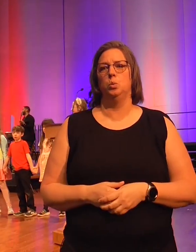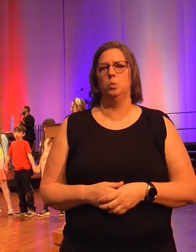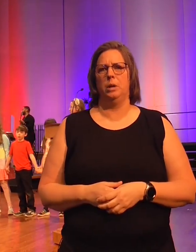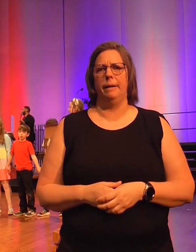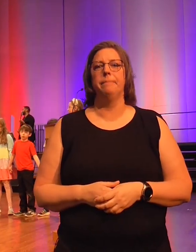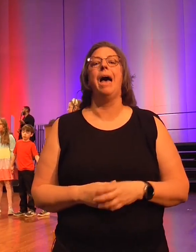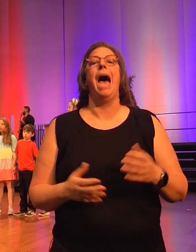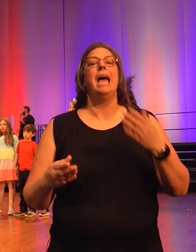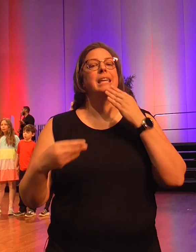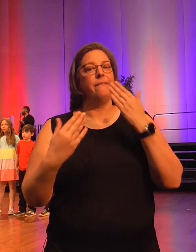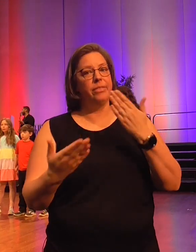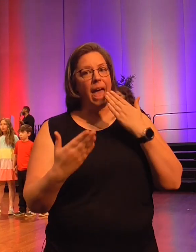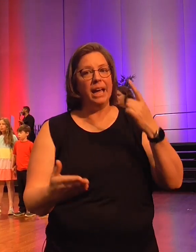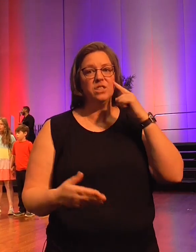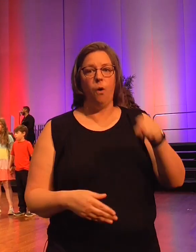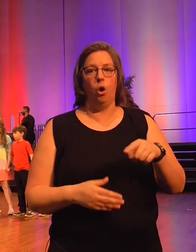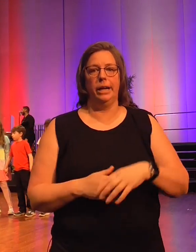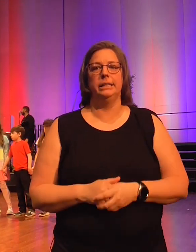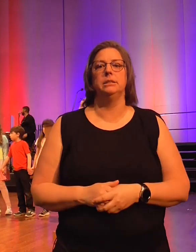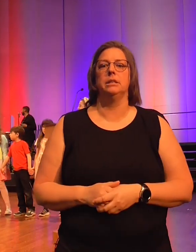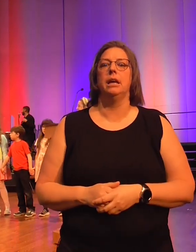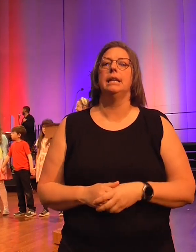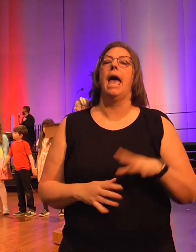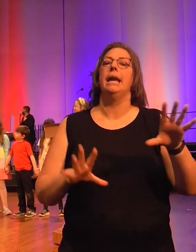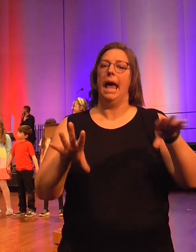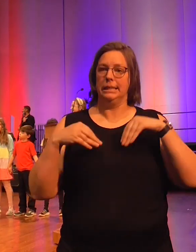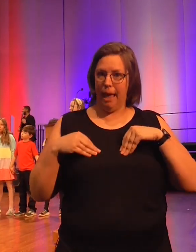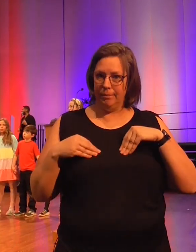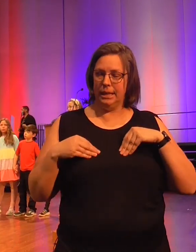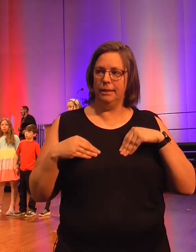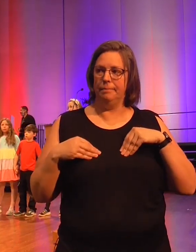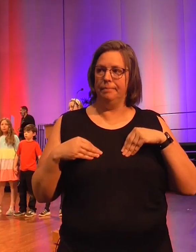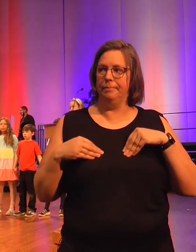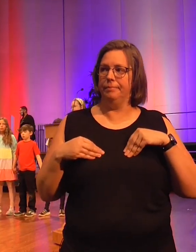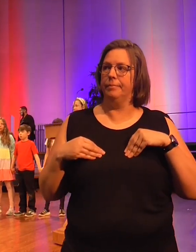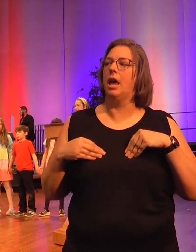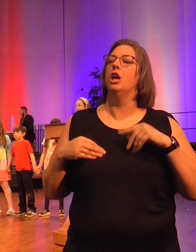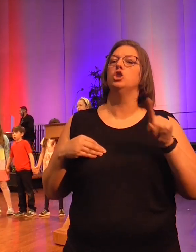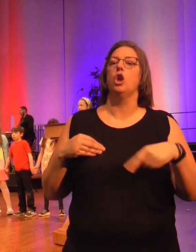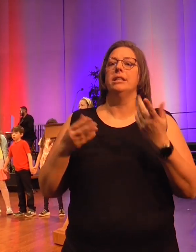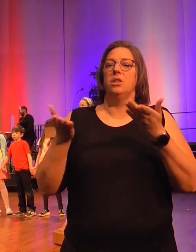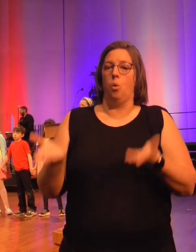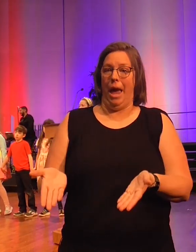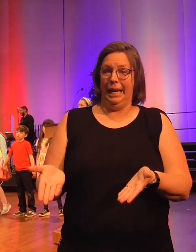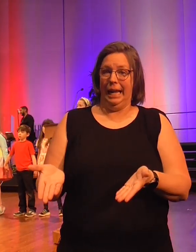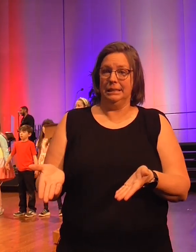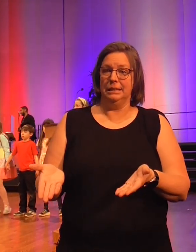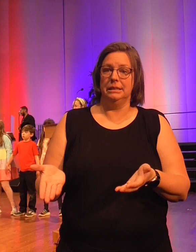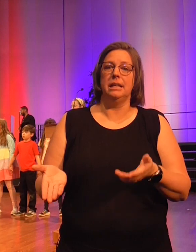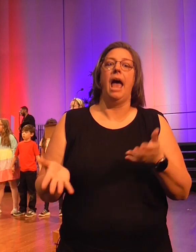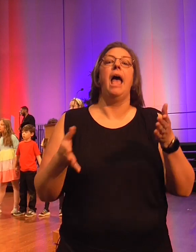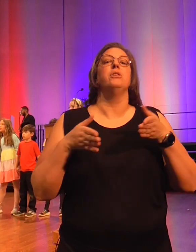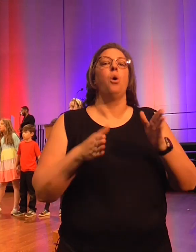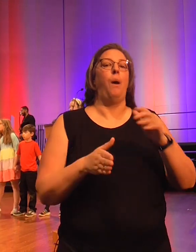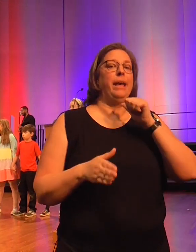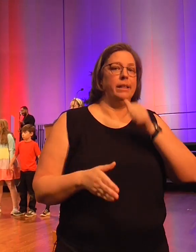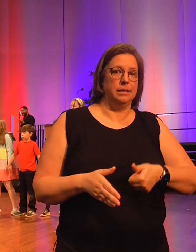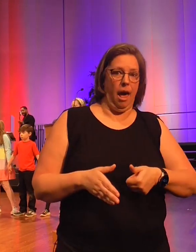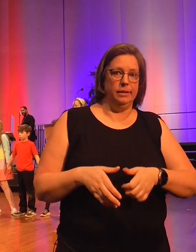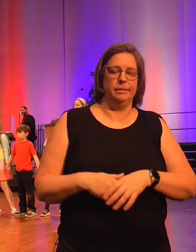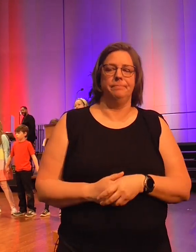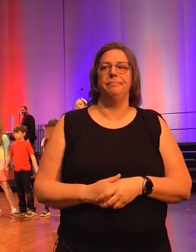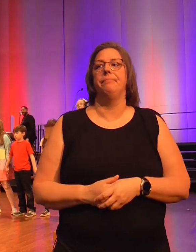I give thanks for it, and I accept it just the way that it is, and just the way that it is